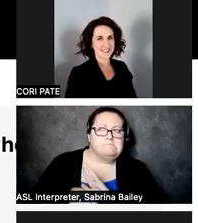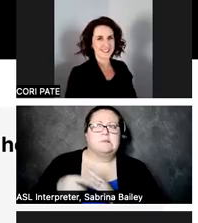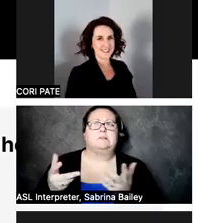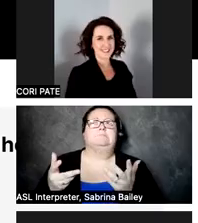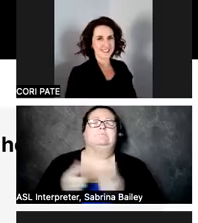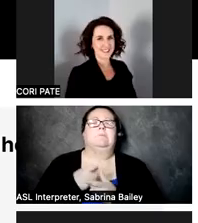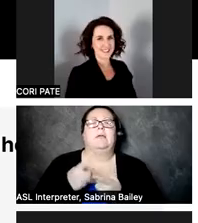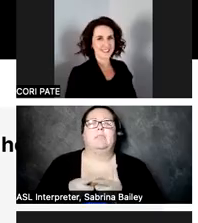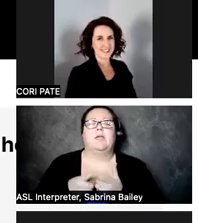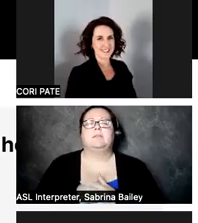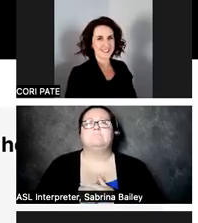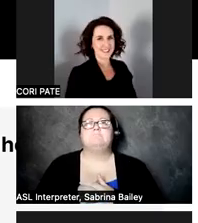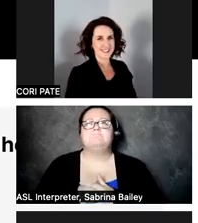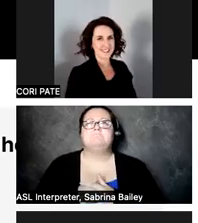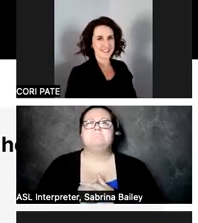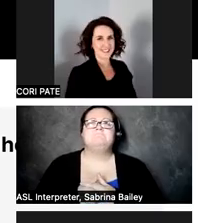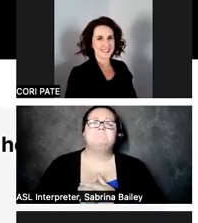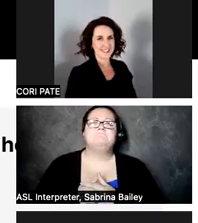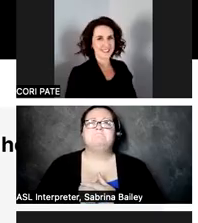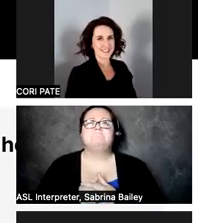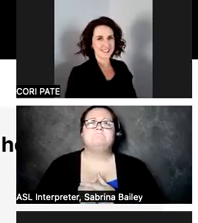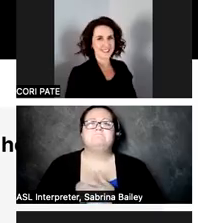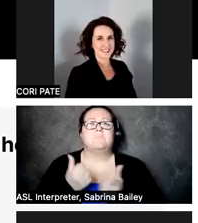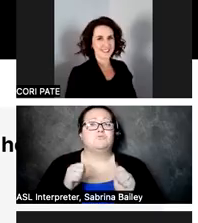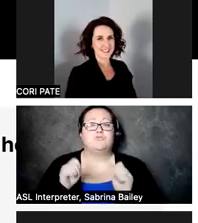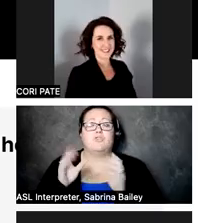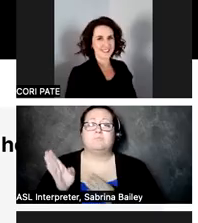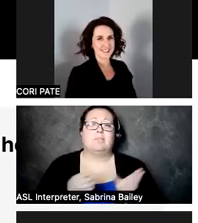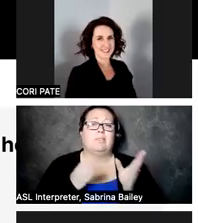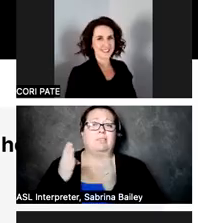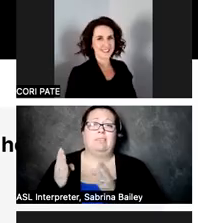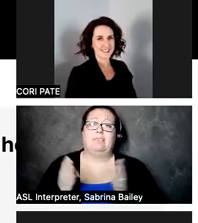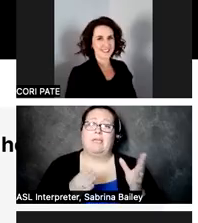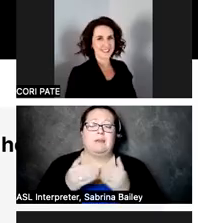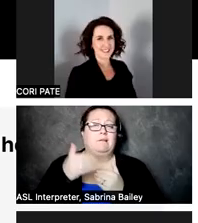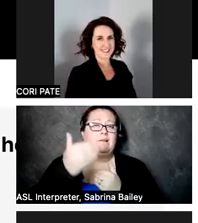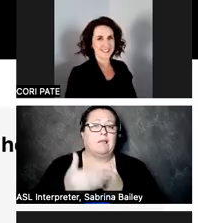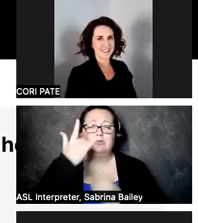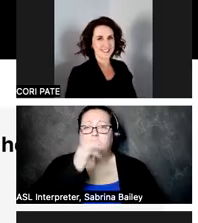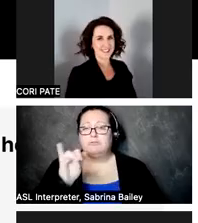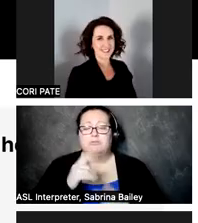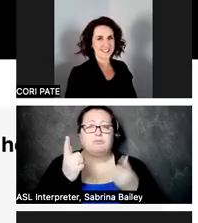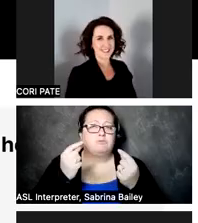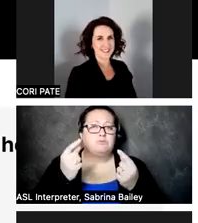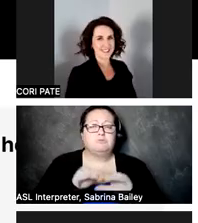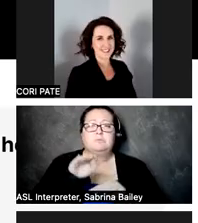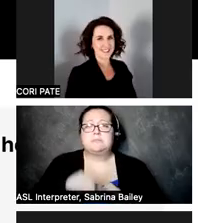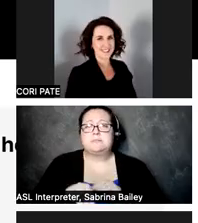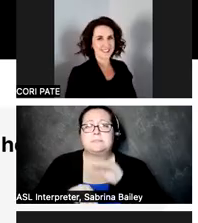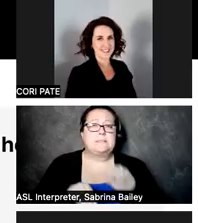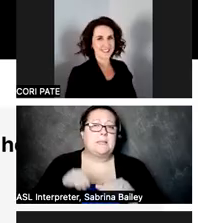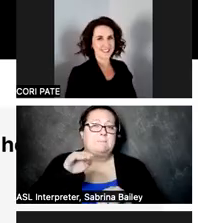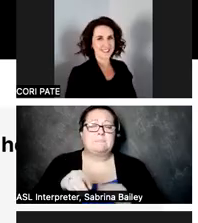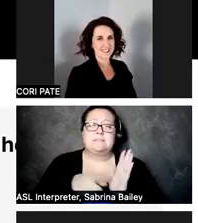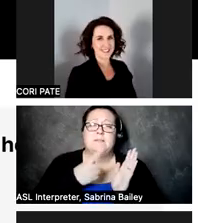then, just planning steps from there, where to go next. Sometimes you just need to